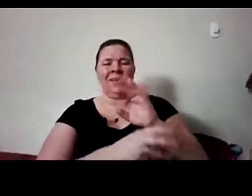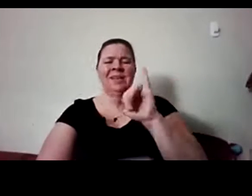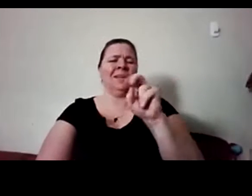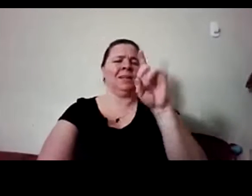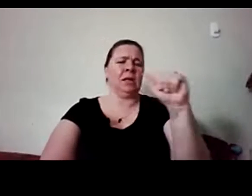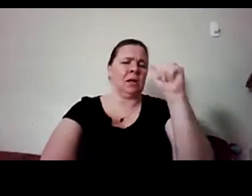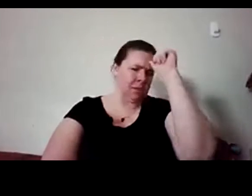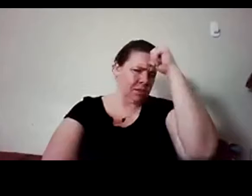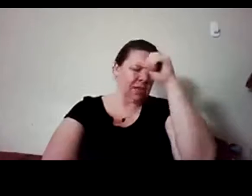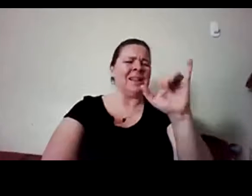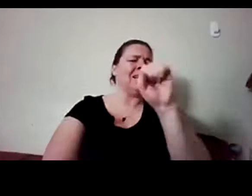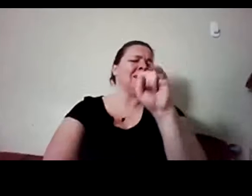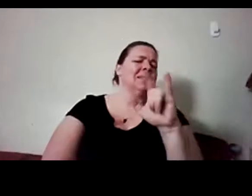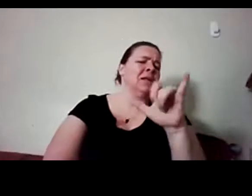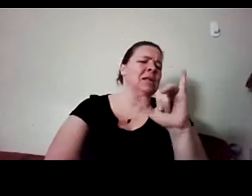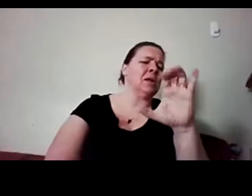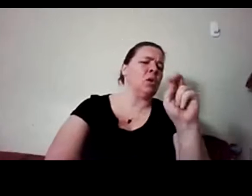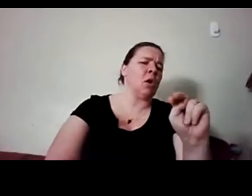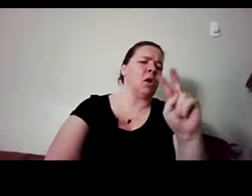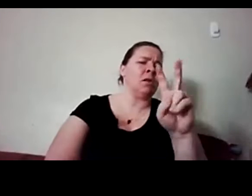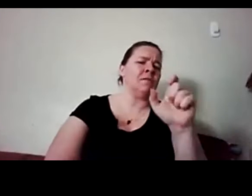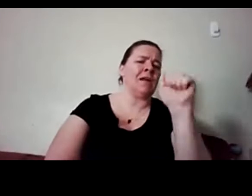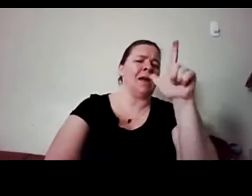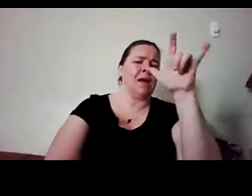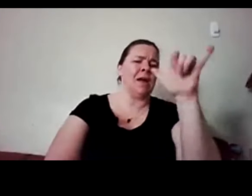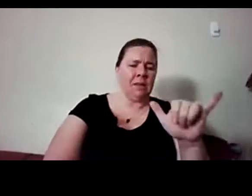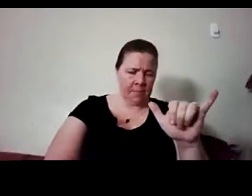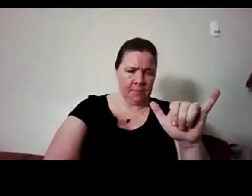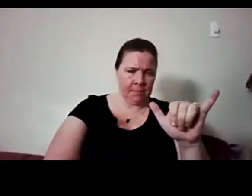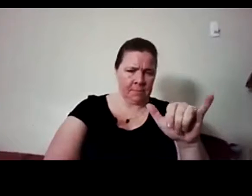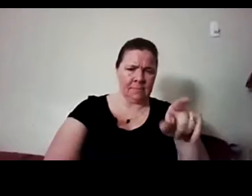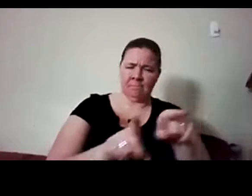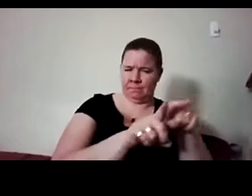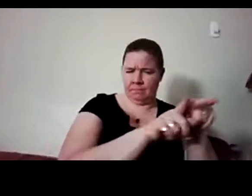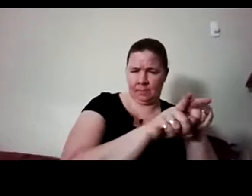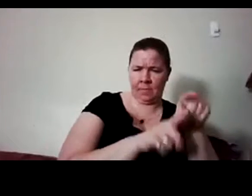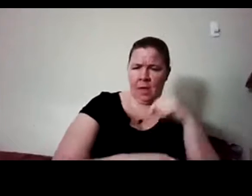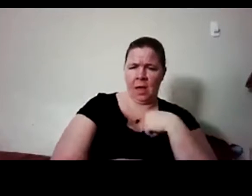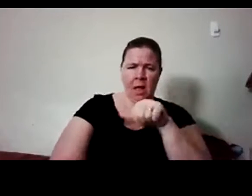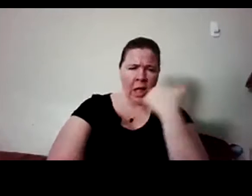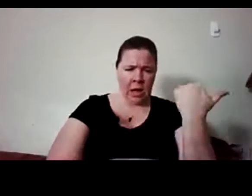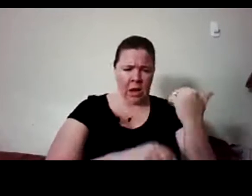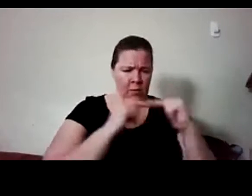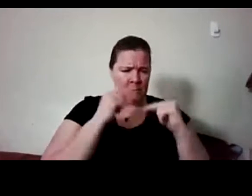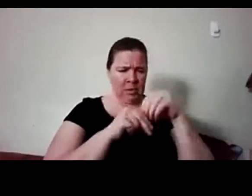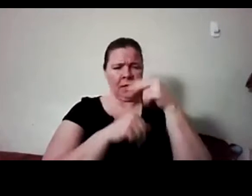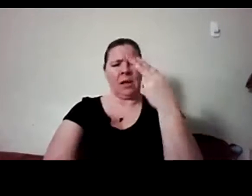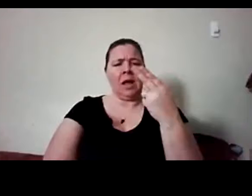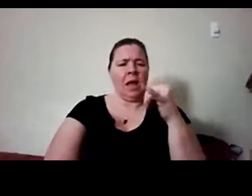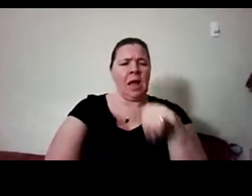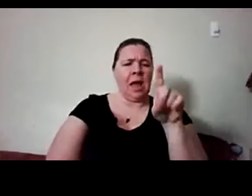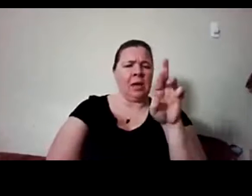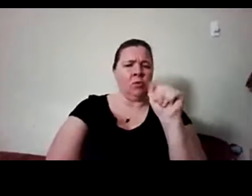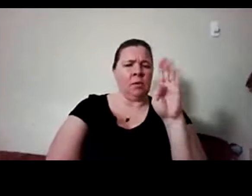the Silicon Valley, okay? Today, we have another building, our own building in Hyderabad. If you look behind